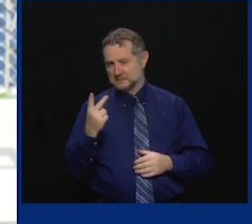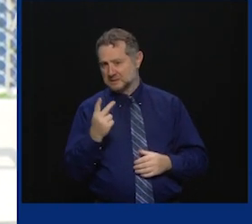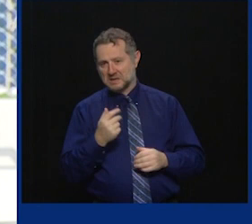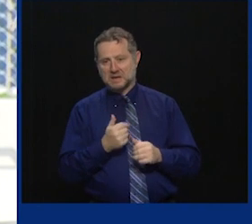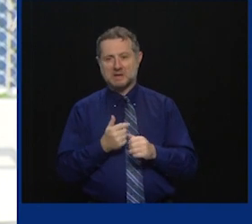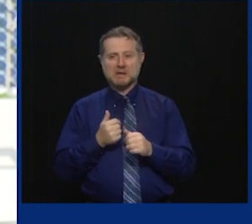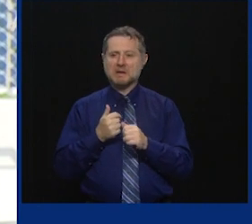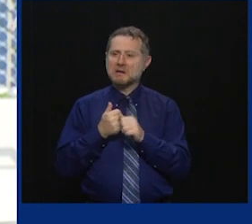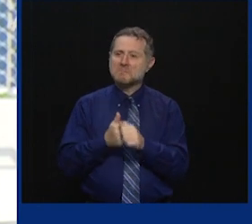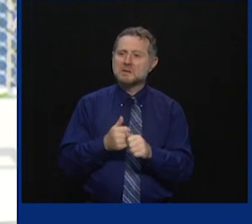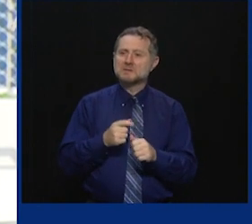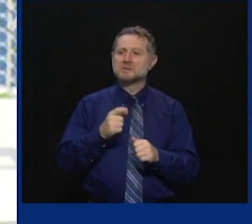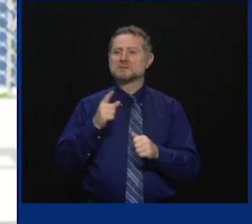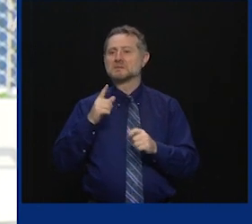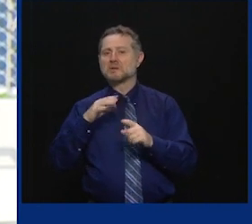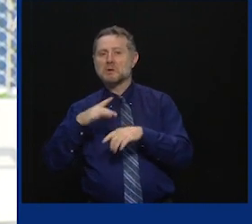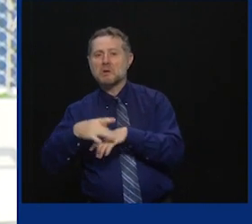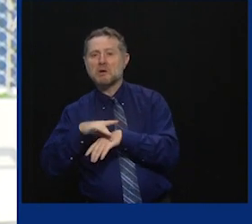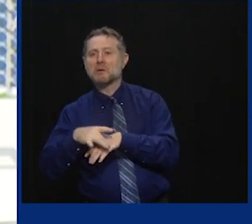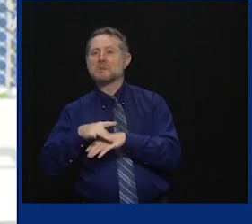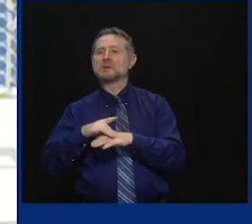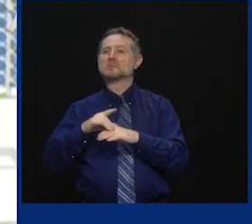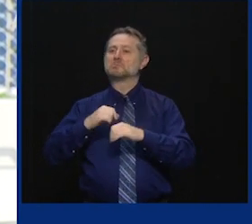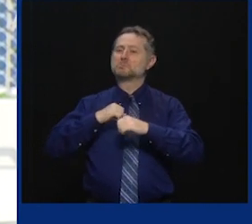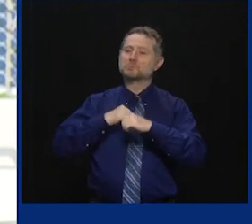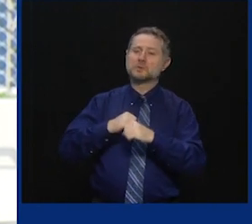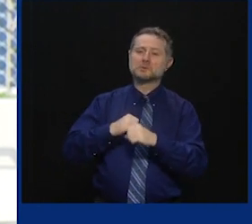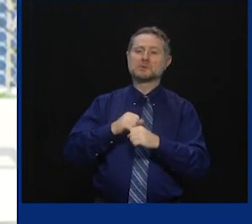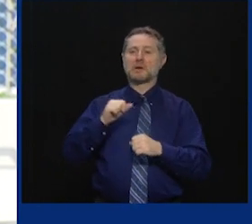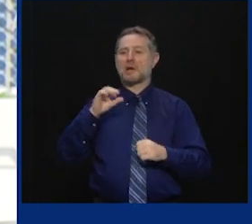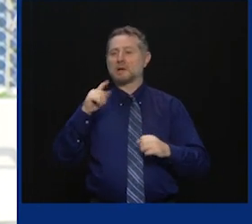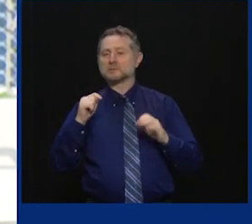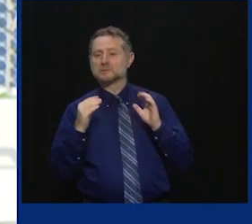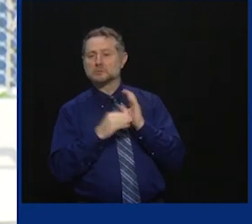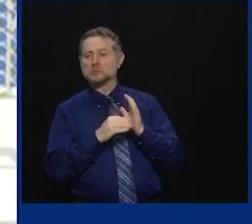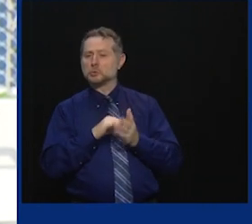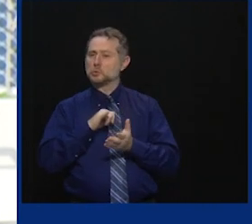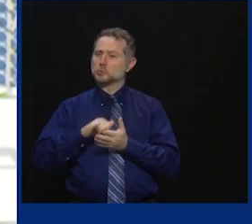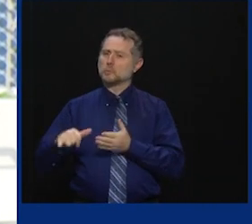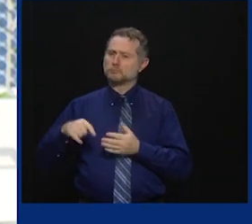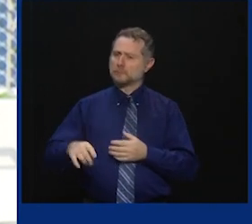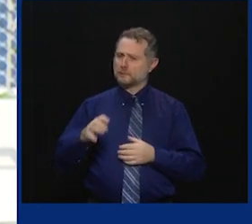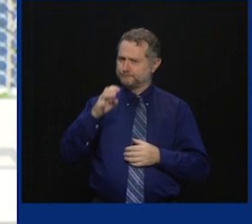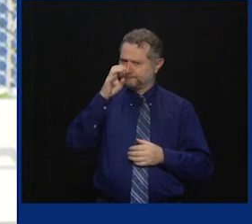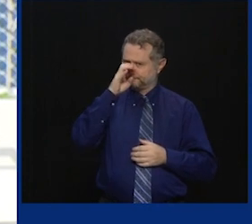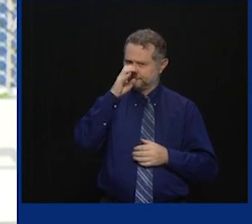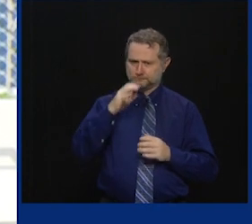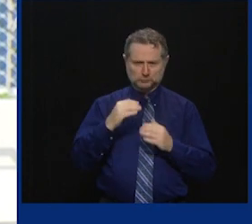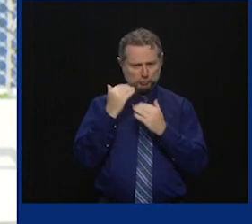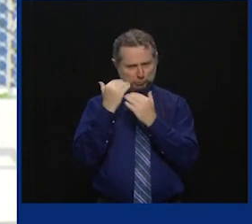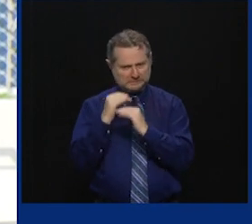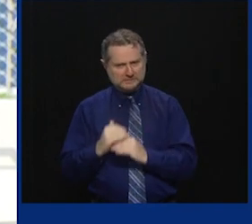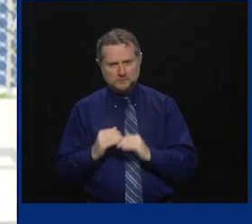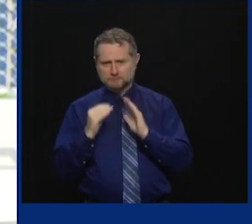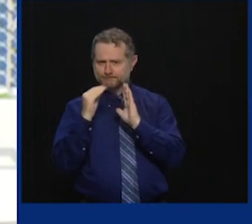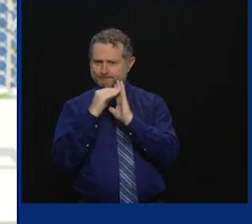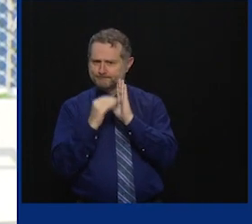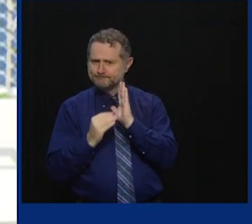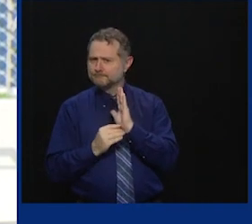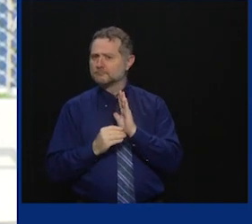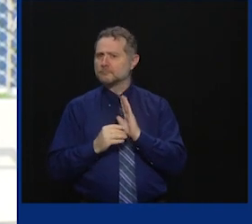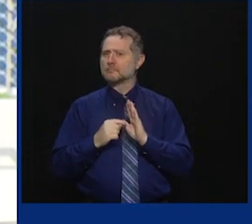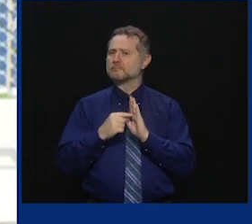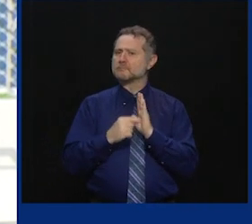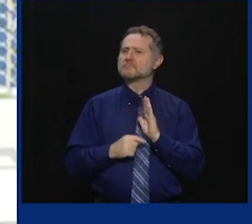Leadership Community Protection Act, the rigorous new standards that we have in New York State. Of course, until that is satisfied, there can't be a process